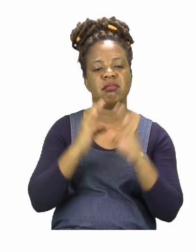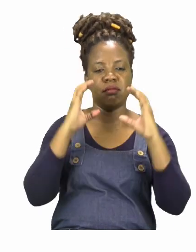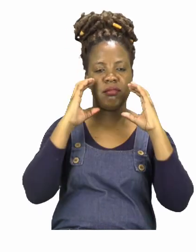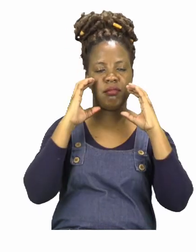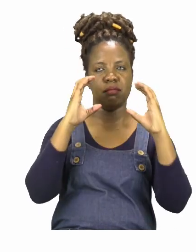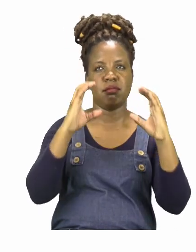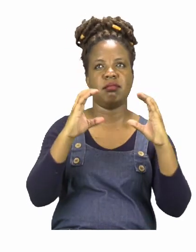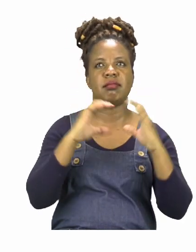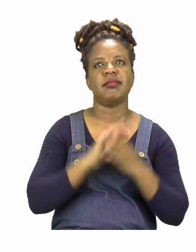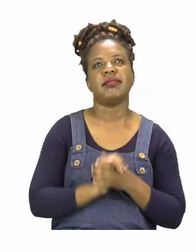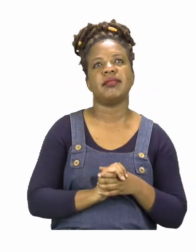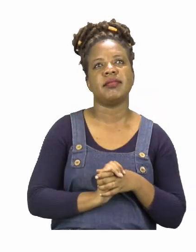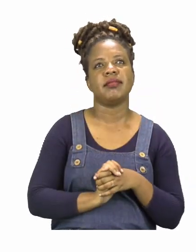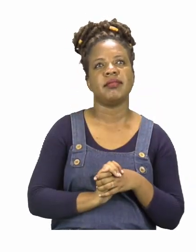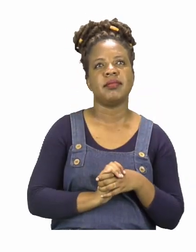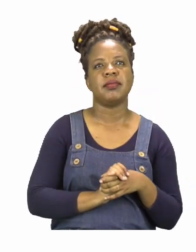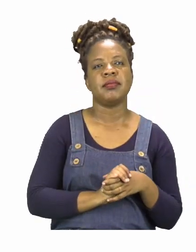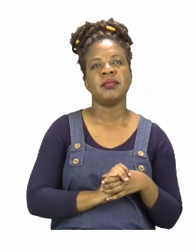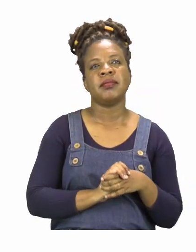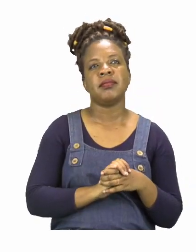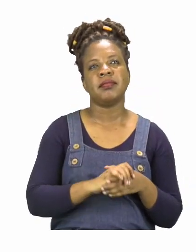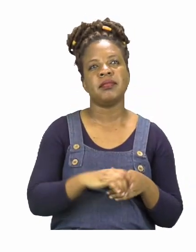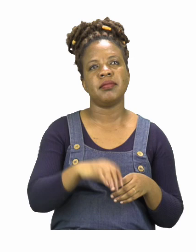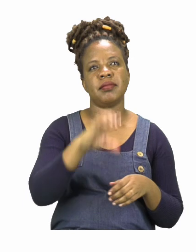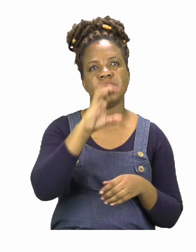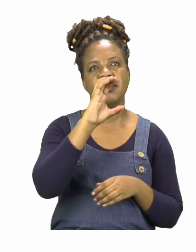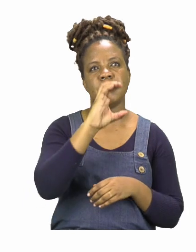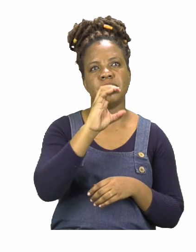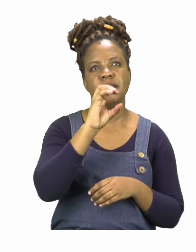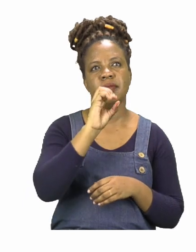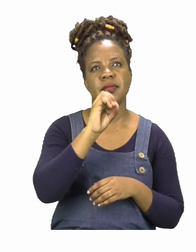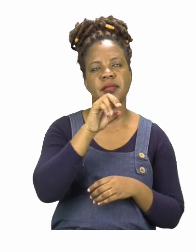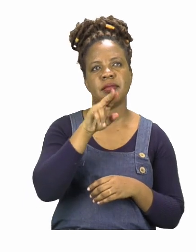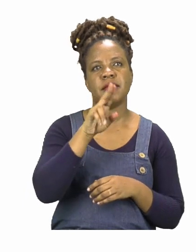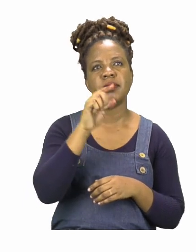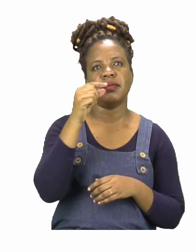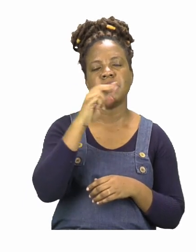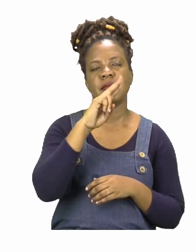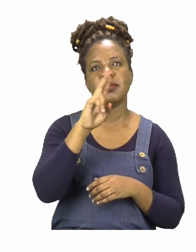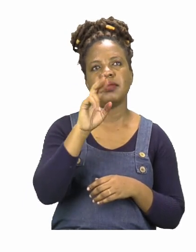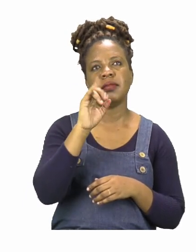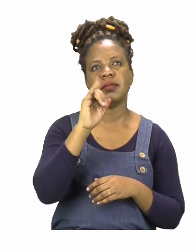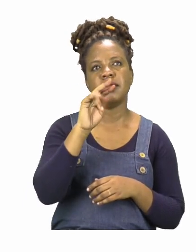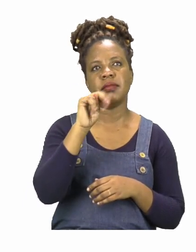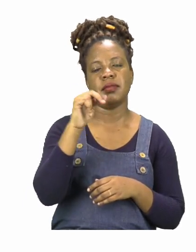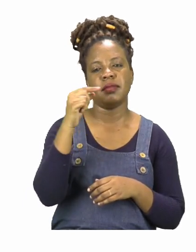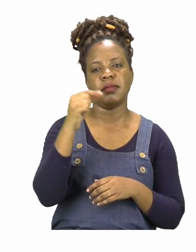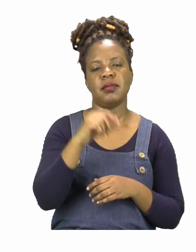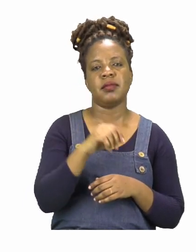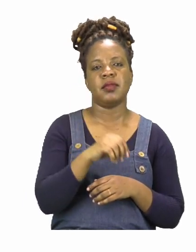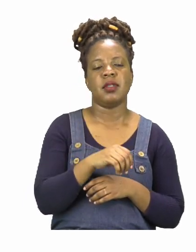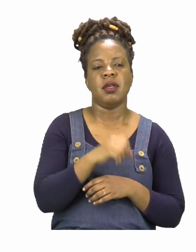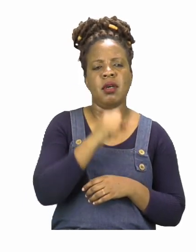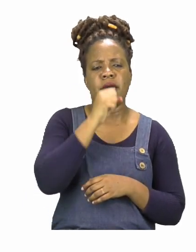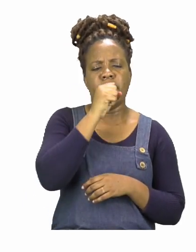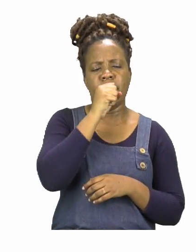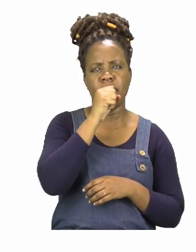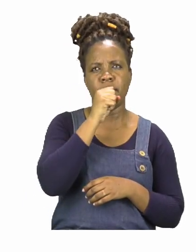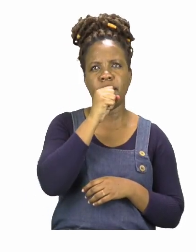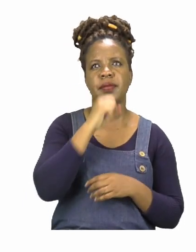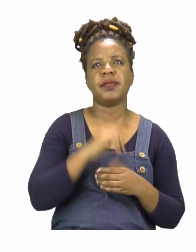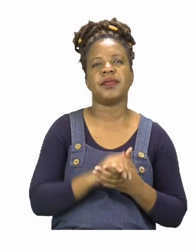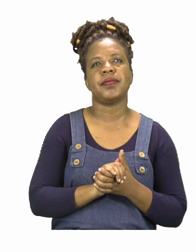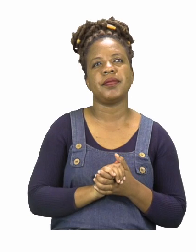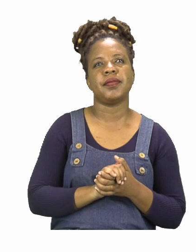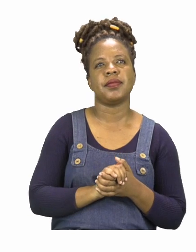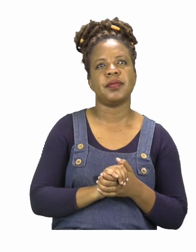The next word that we have in our vocabulary is the word coughing. The word coughing, or